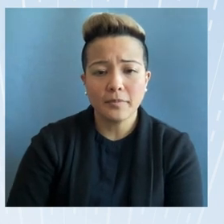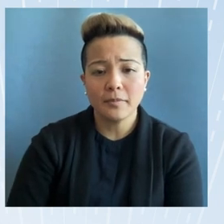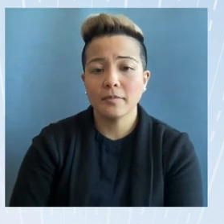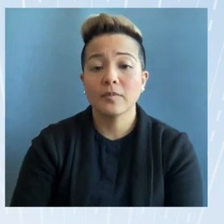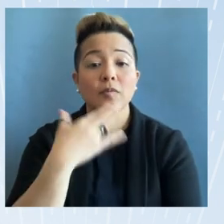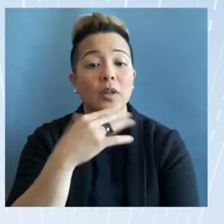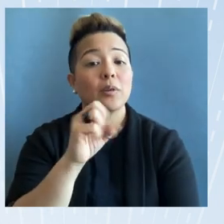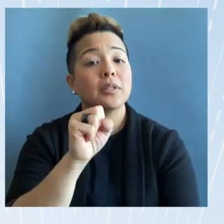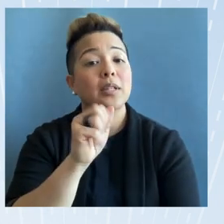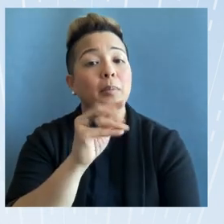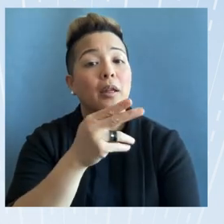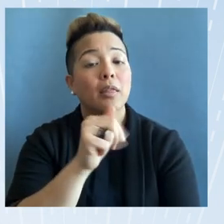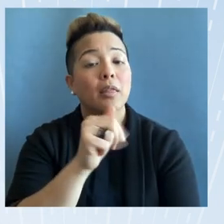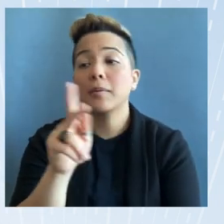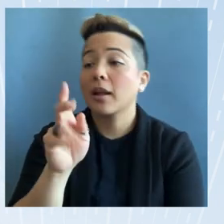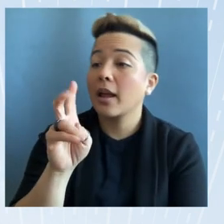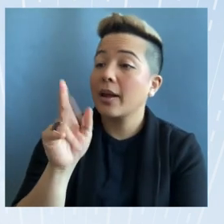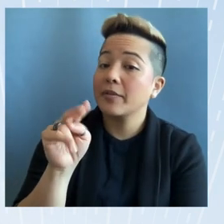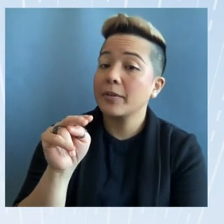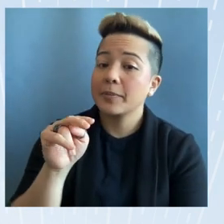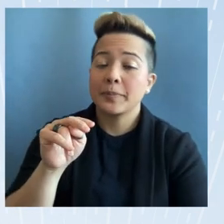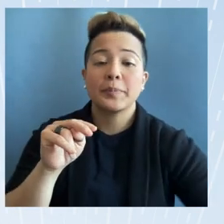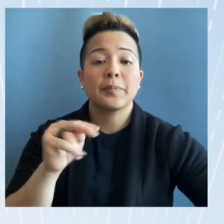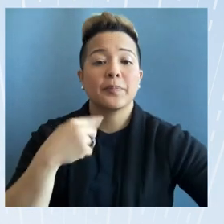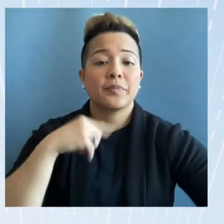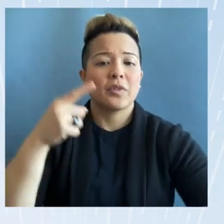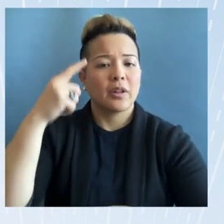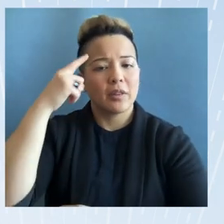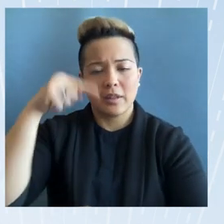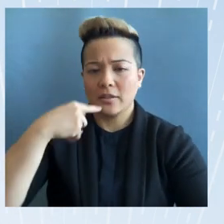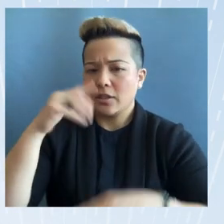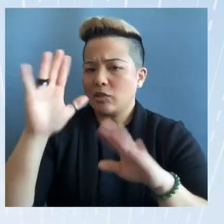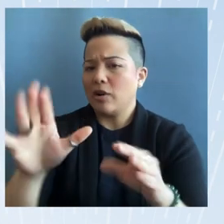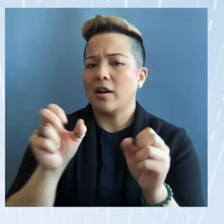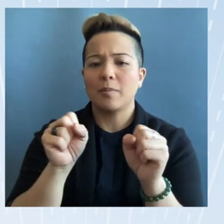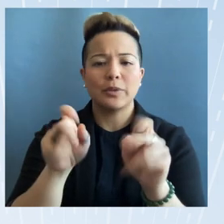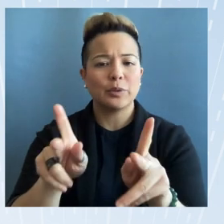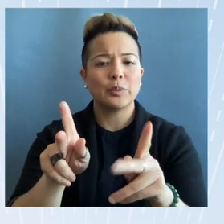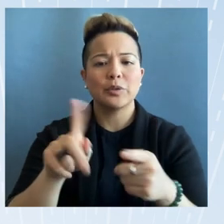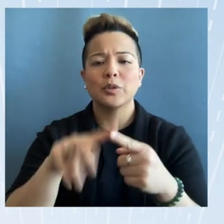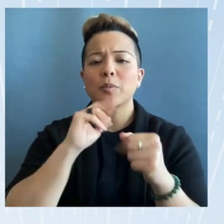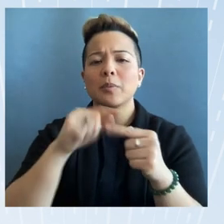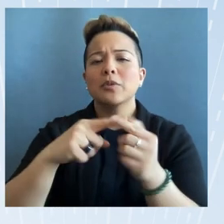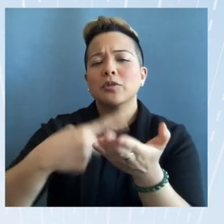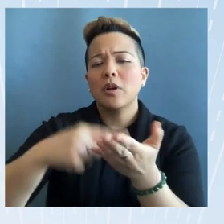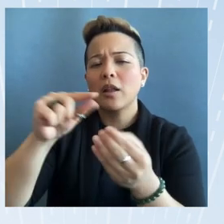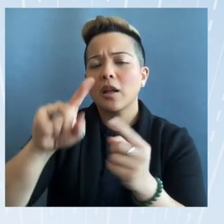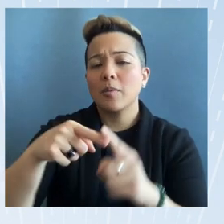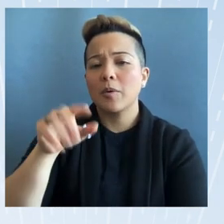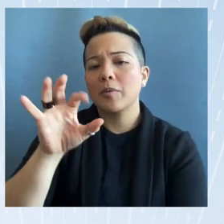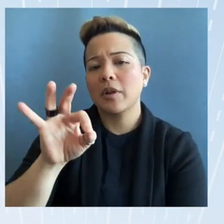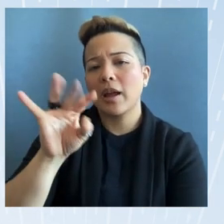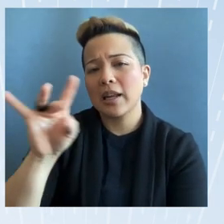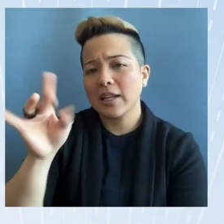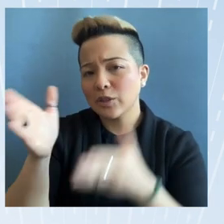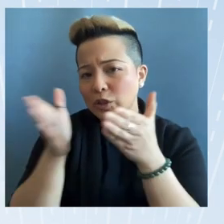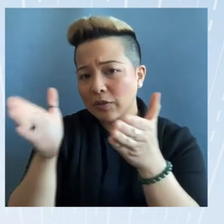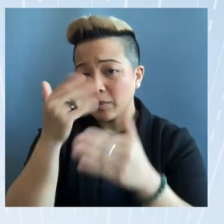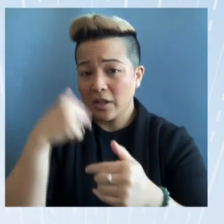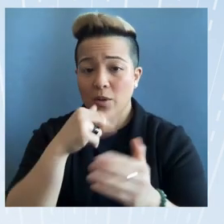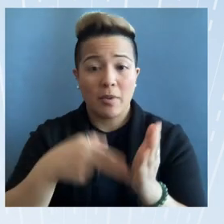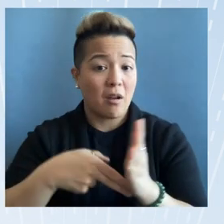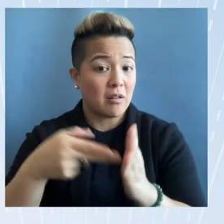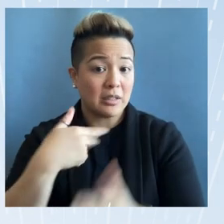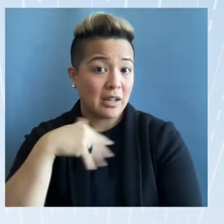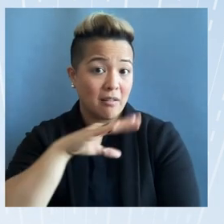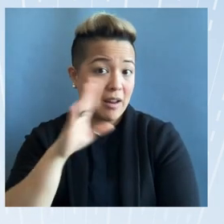Kevin? I just think that this is a great opportunity to be able to talk a little bit about 988 service, because I'll be honest, I had never